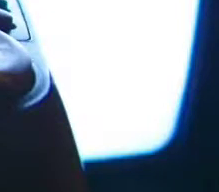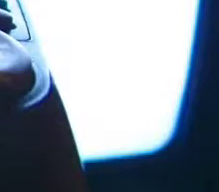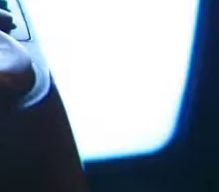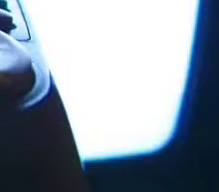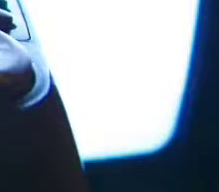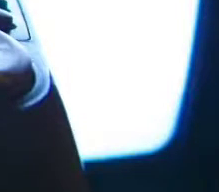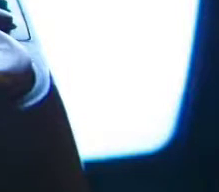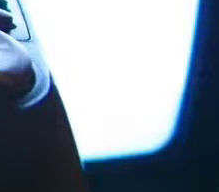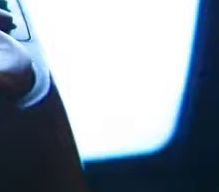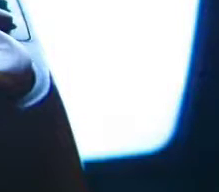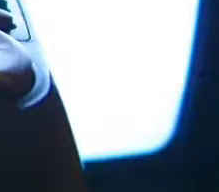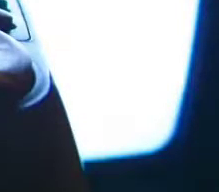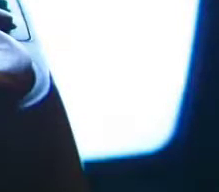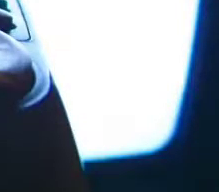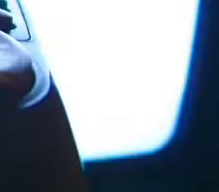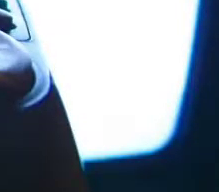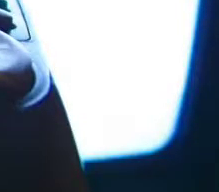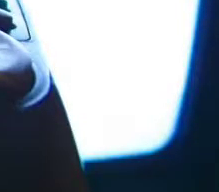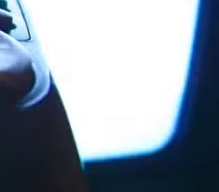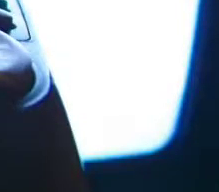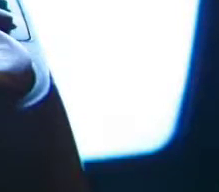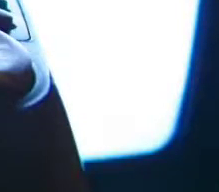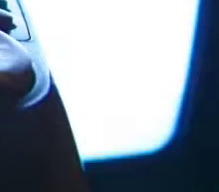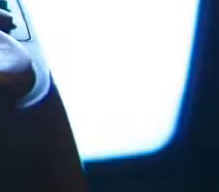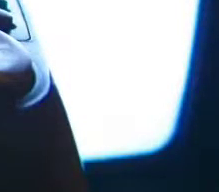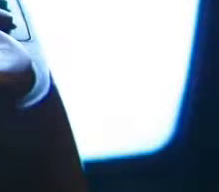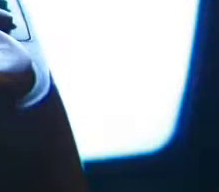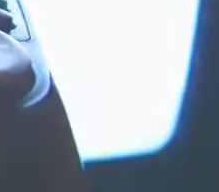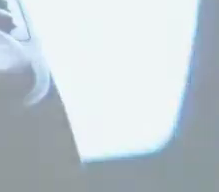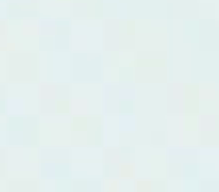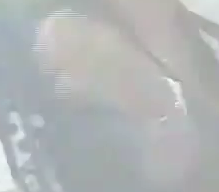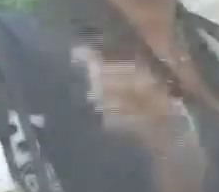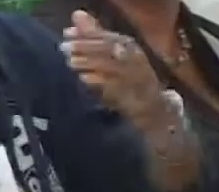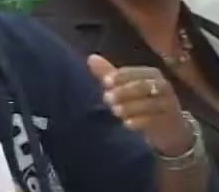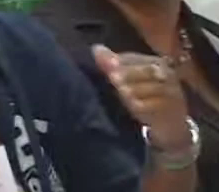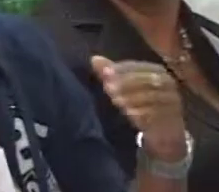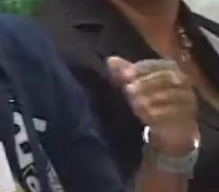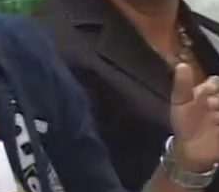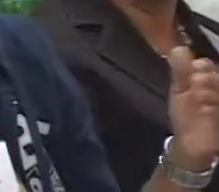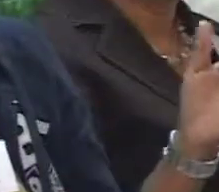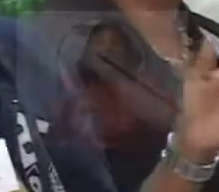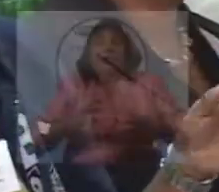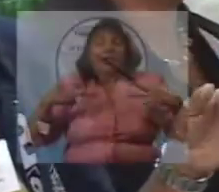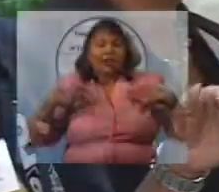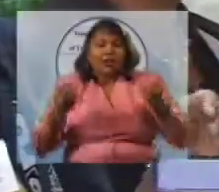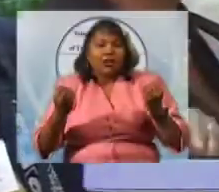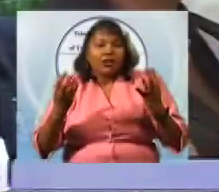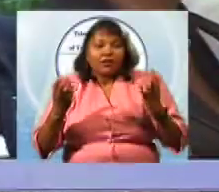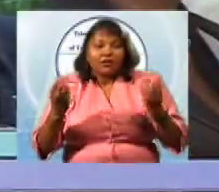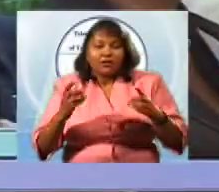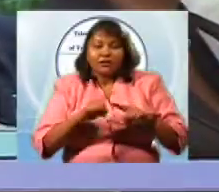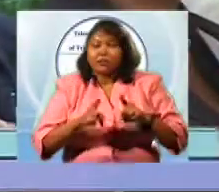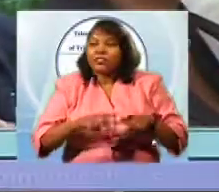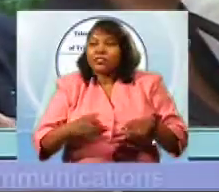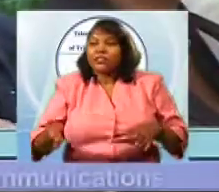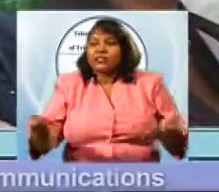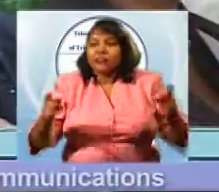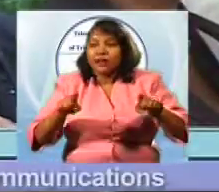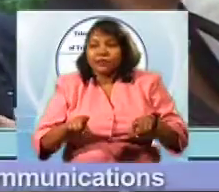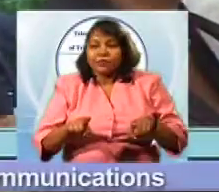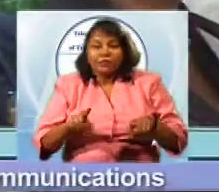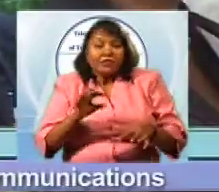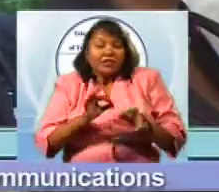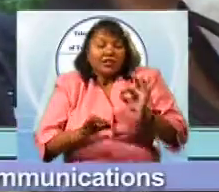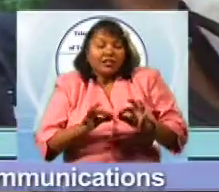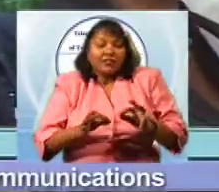to entertain and to stroke the imagination. There are lots of things going on right now, but if